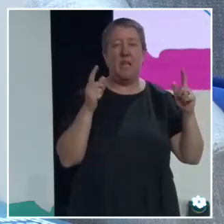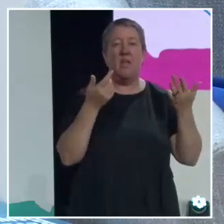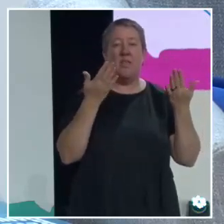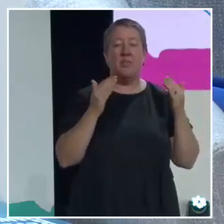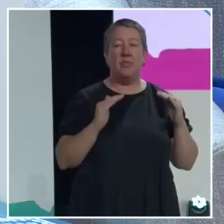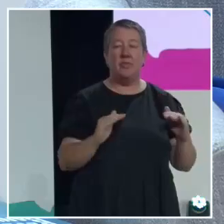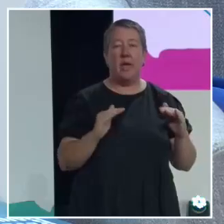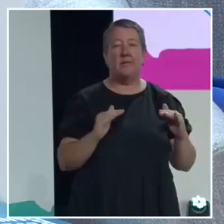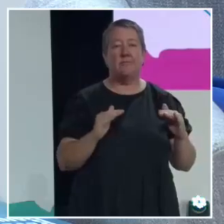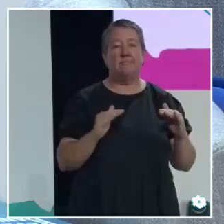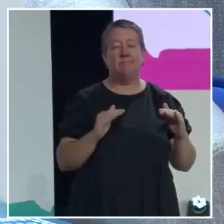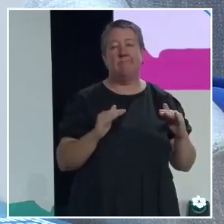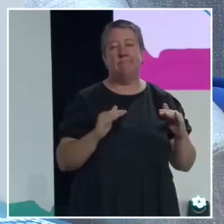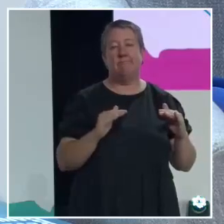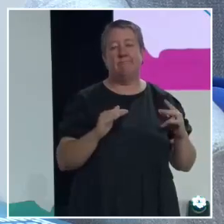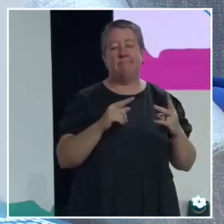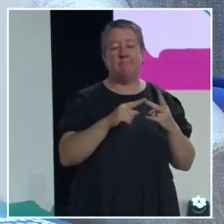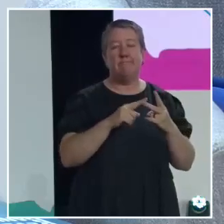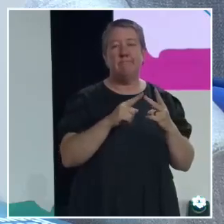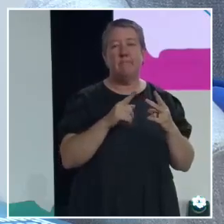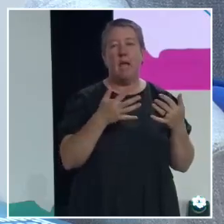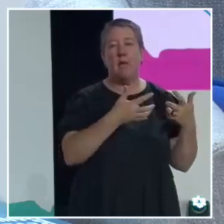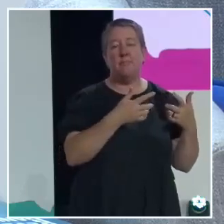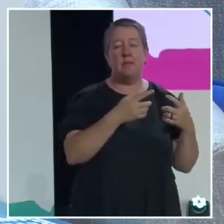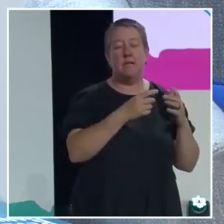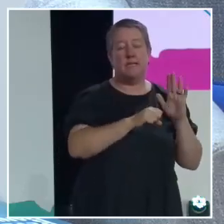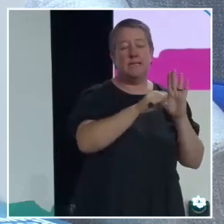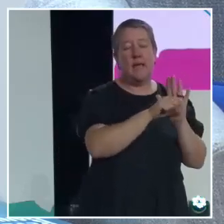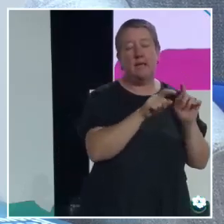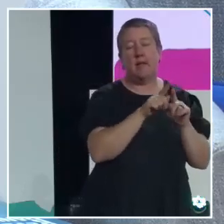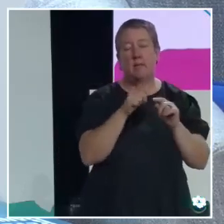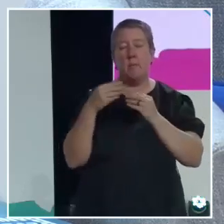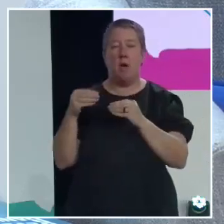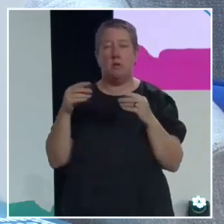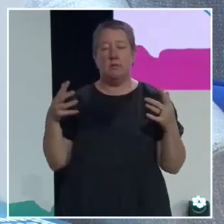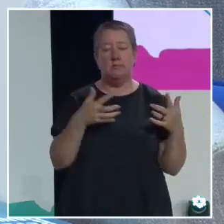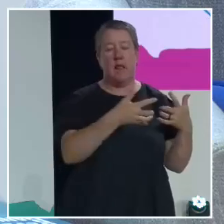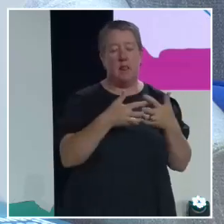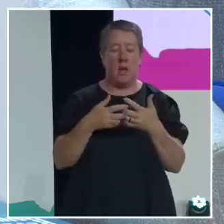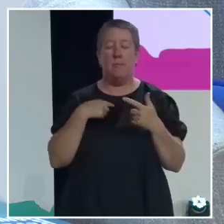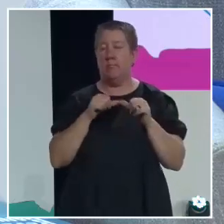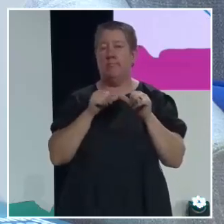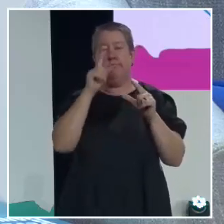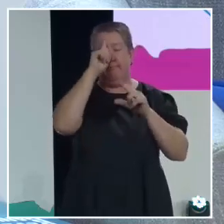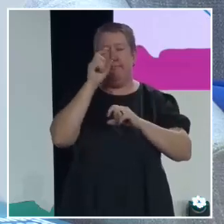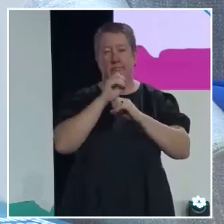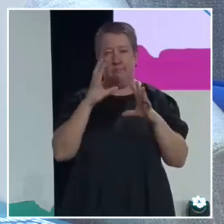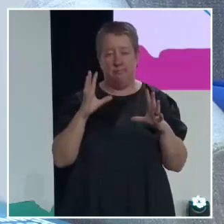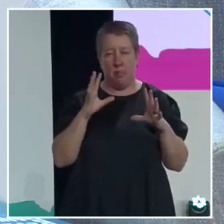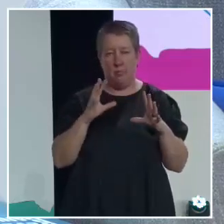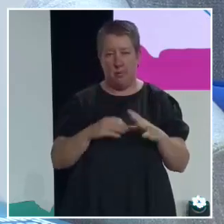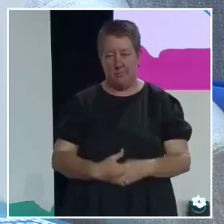read Chen Yuan's book, Aligning the State and the Market, which continued to blow my mind. And the